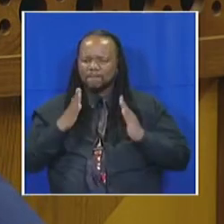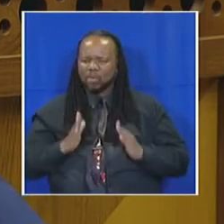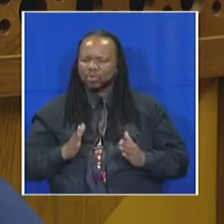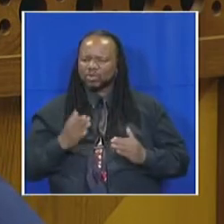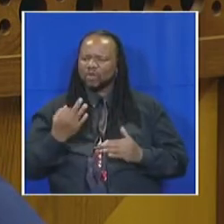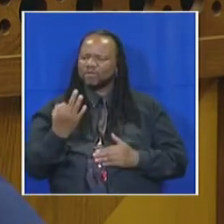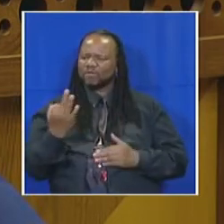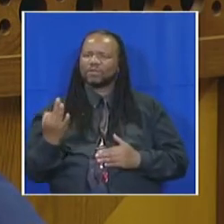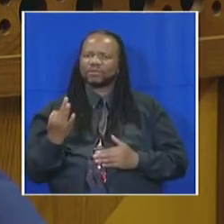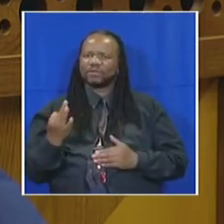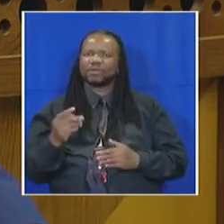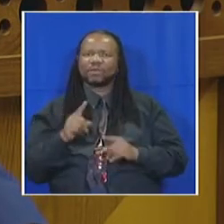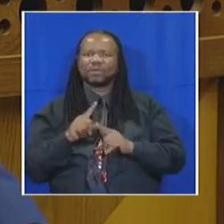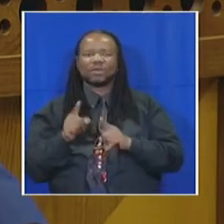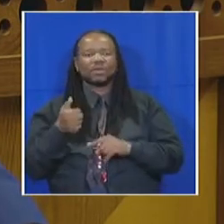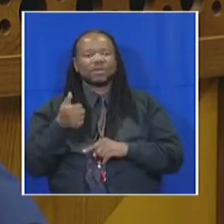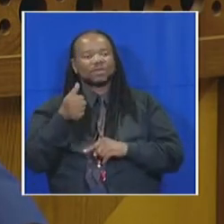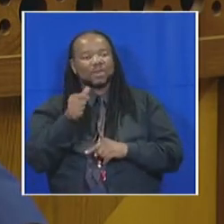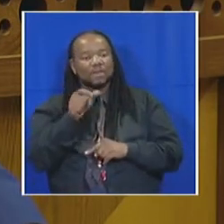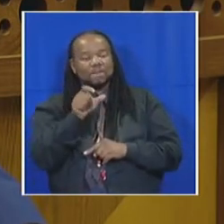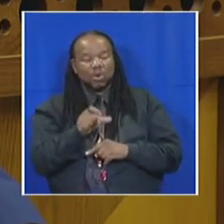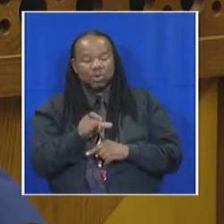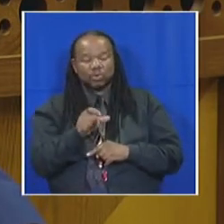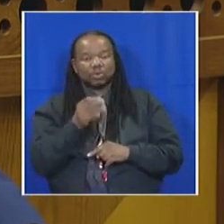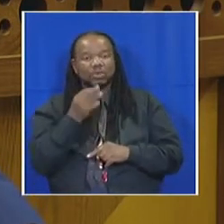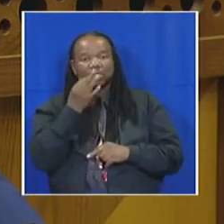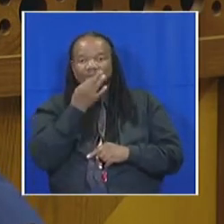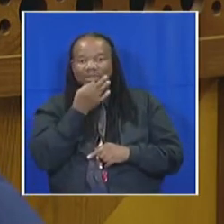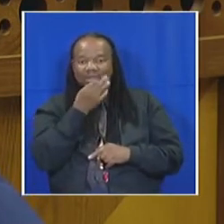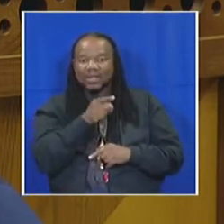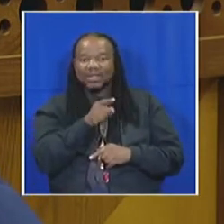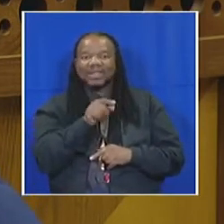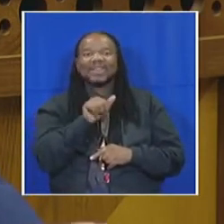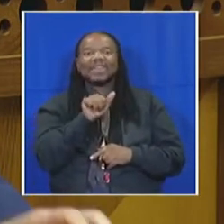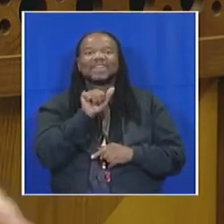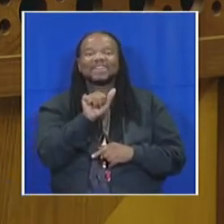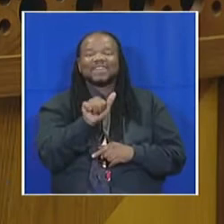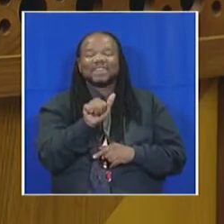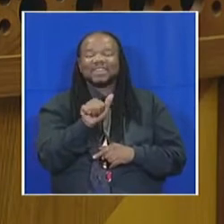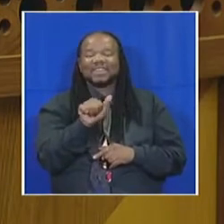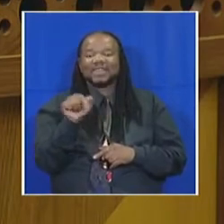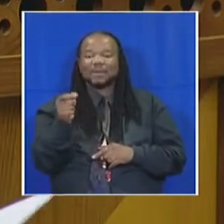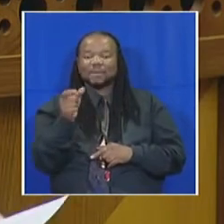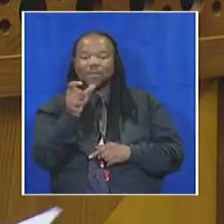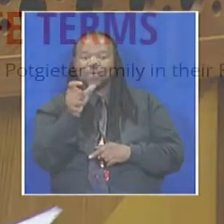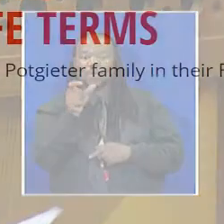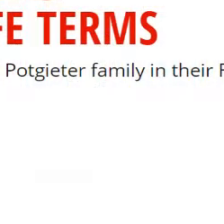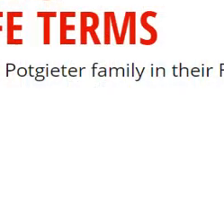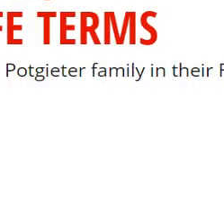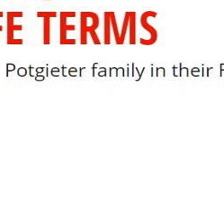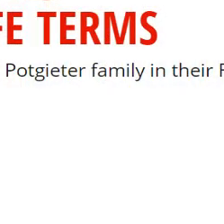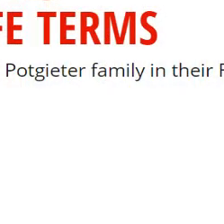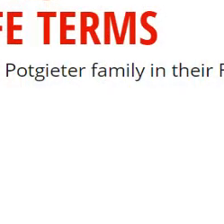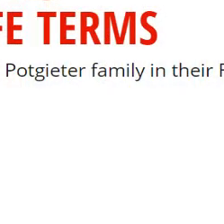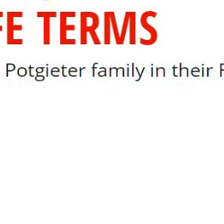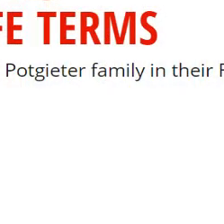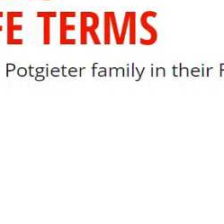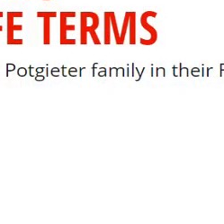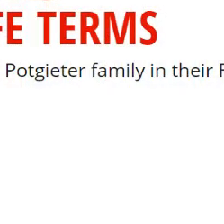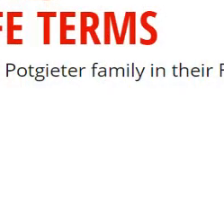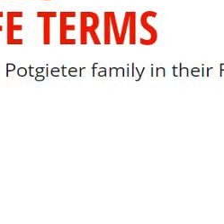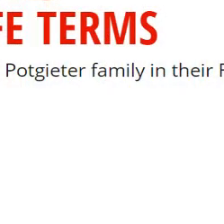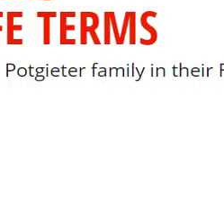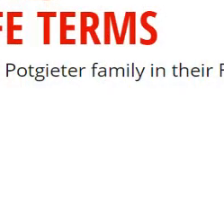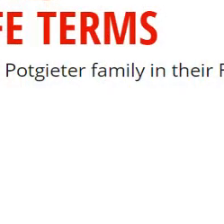then the coroner said the deceased had been tortured to death. Seven months